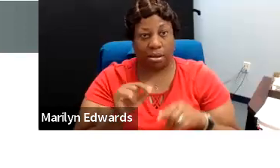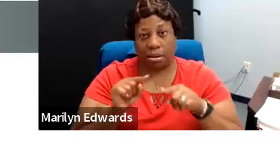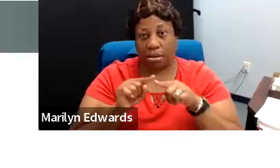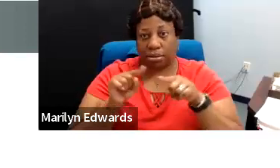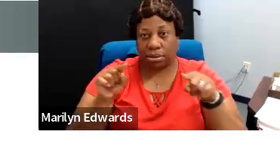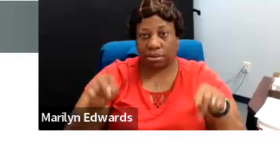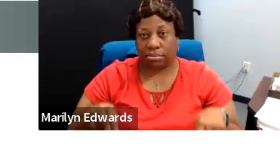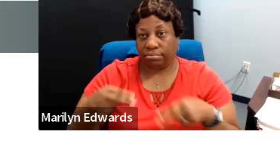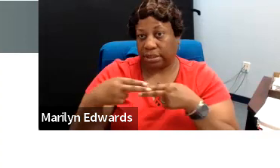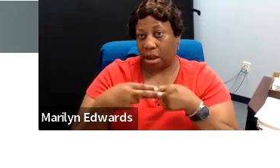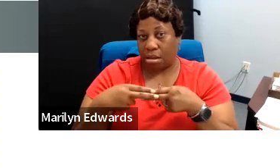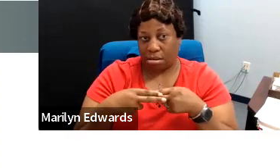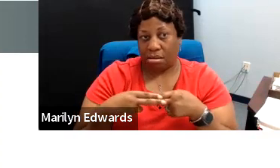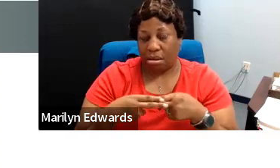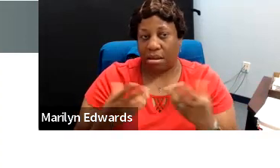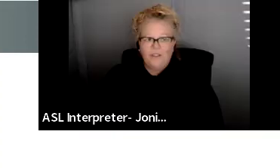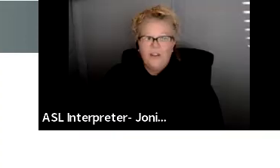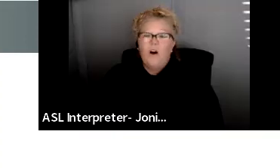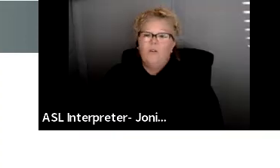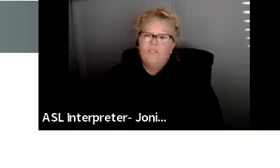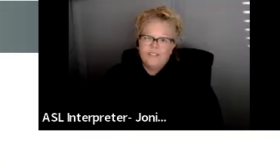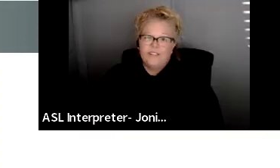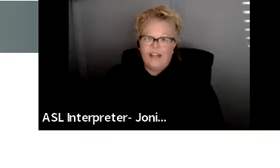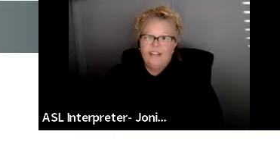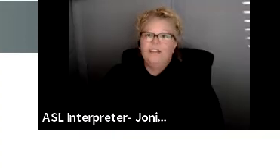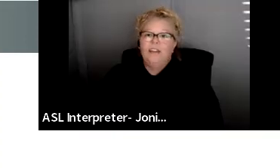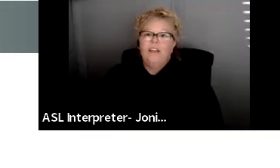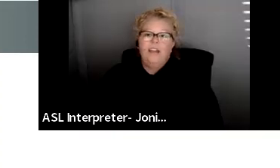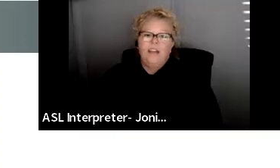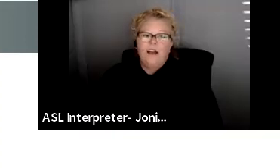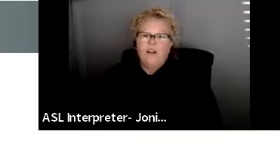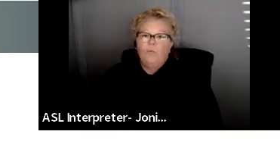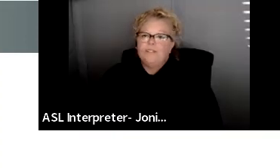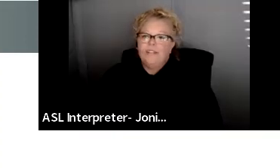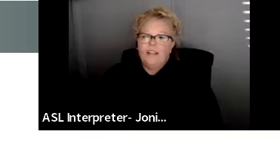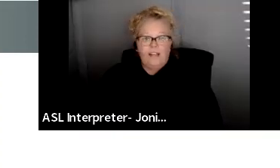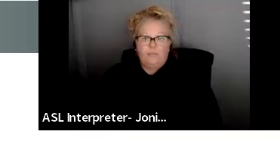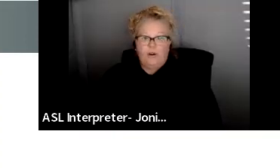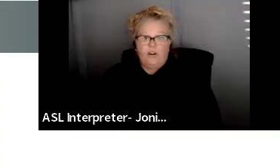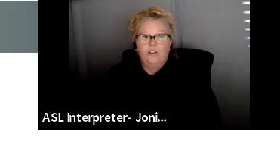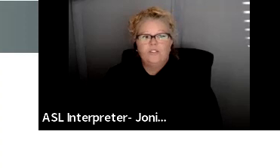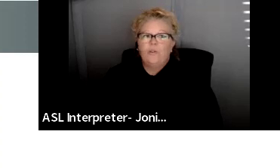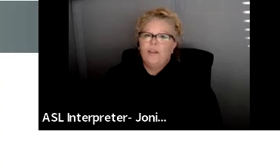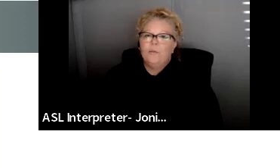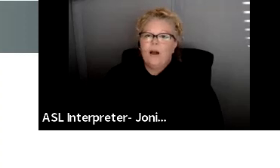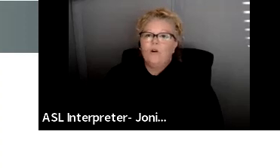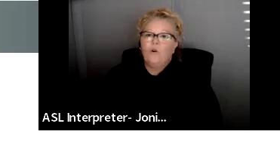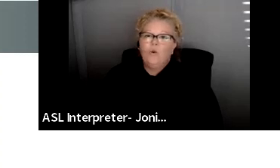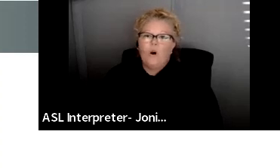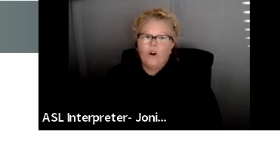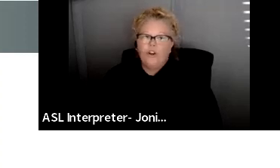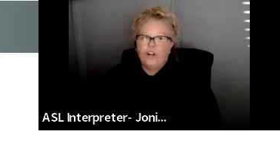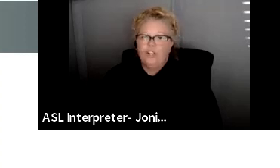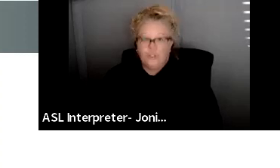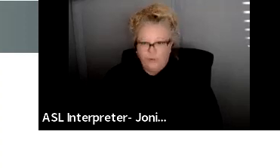Okay, so as you see here on the screen, on this slide, we see an iceberg. So think about